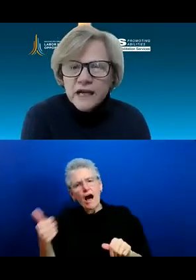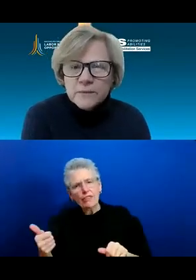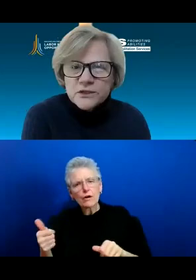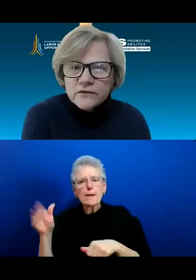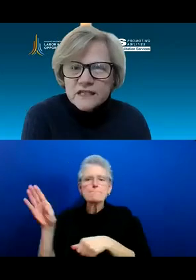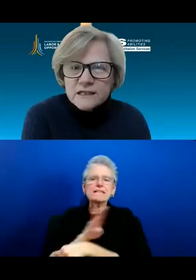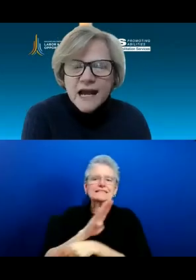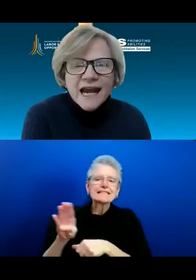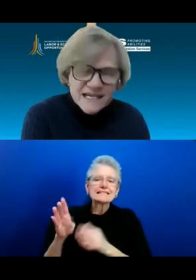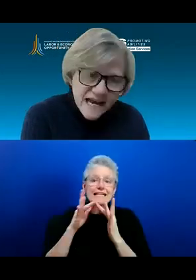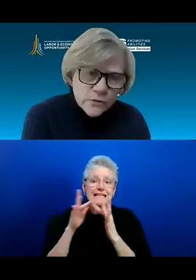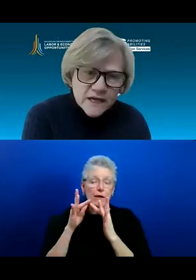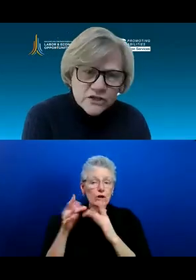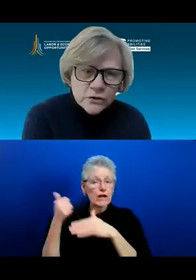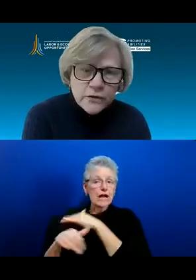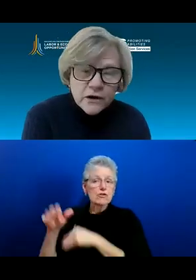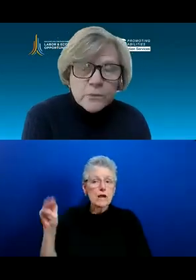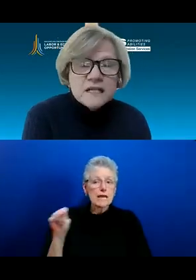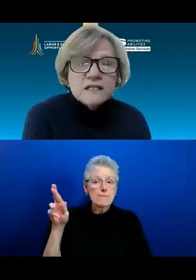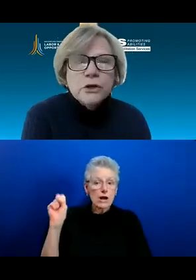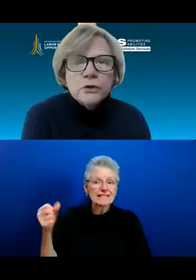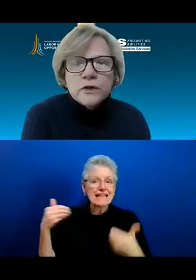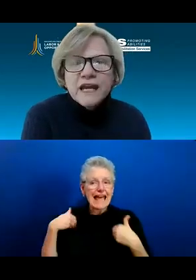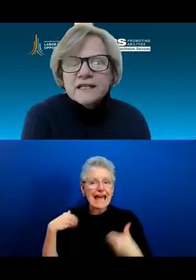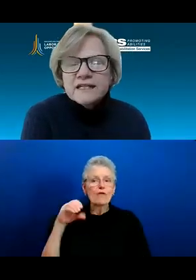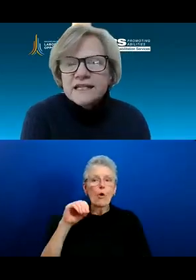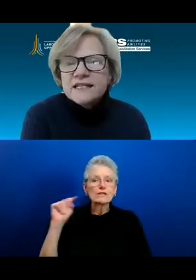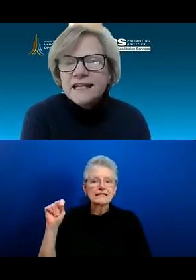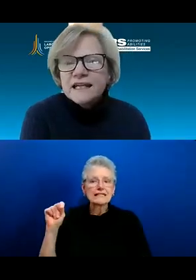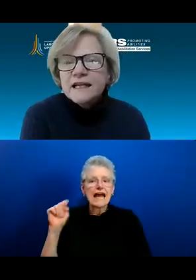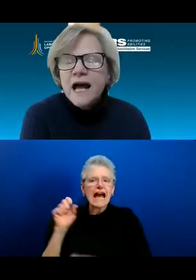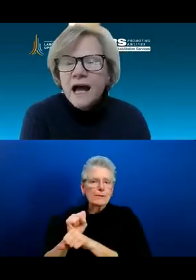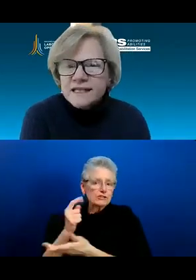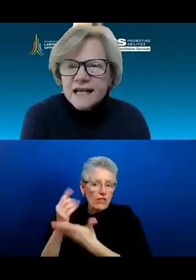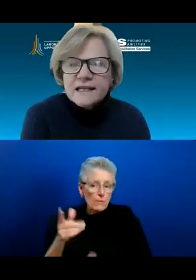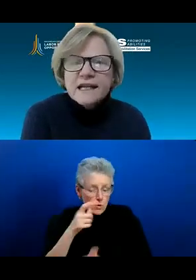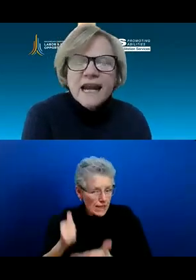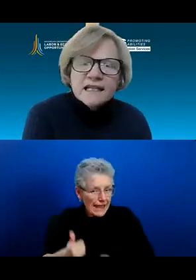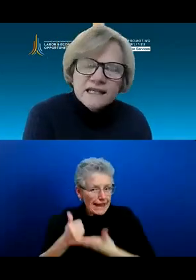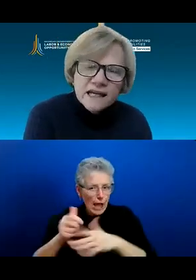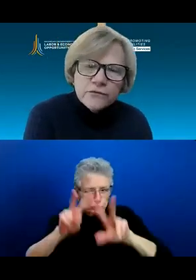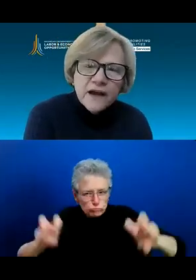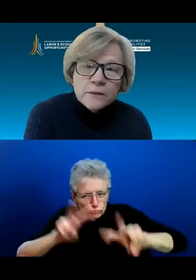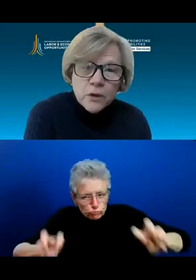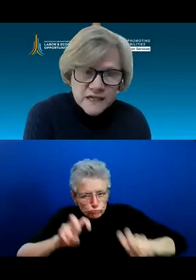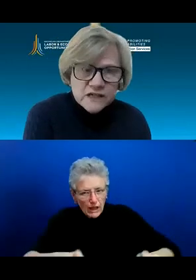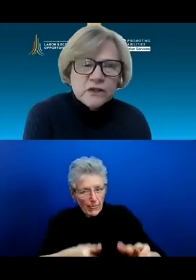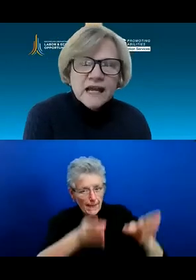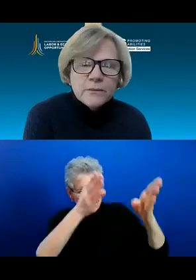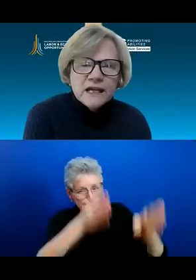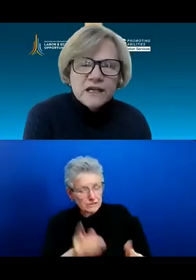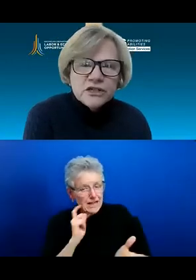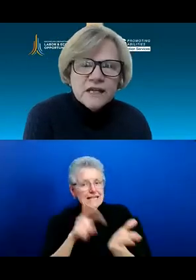Michigan Rehab Services has occupational therapists who can assist in assessing and identifying